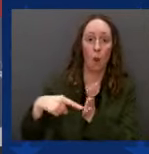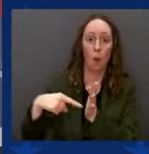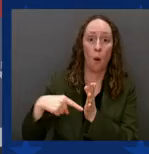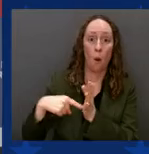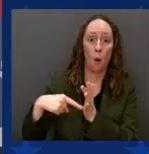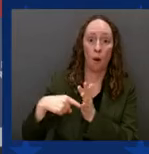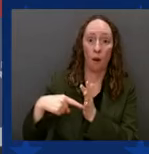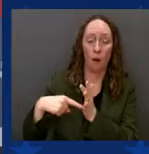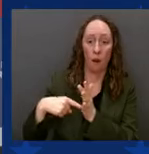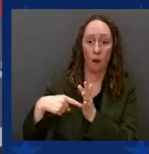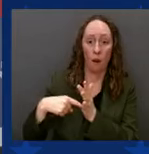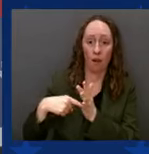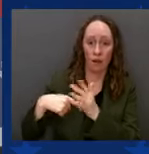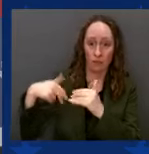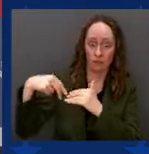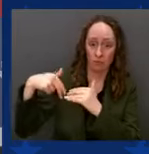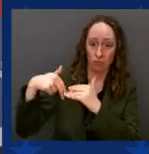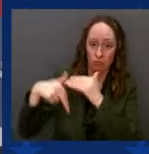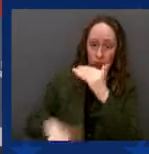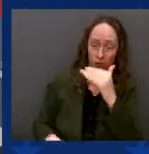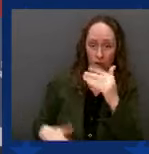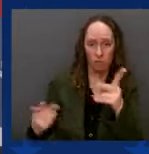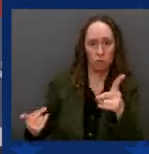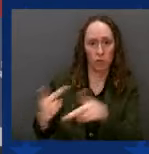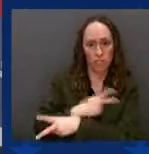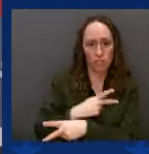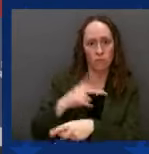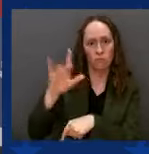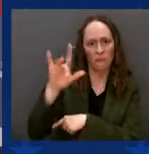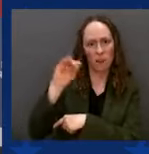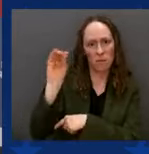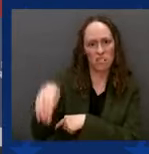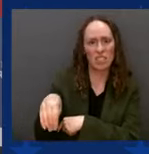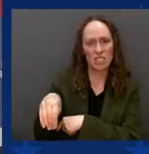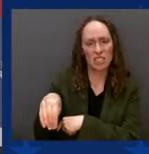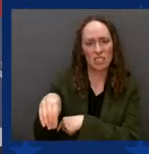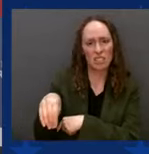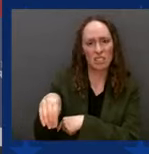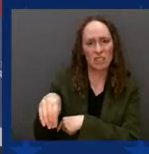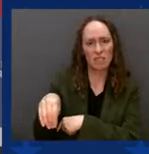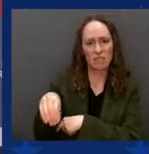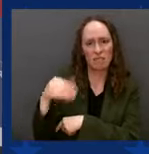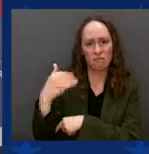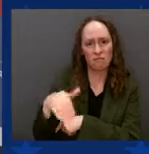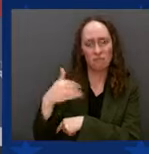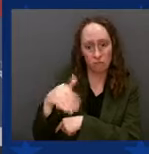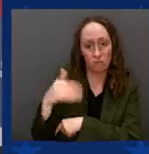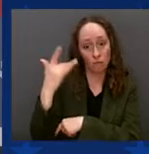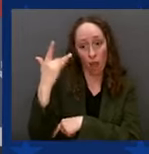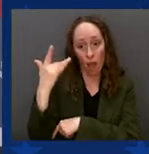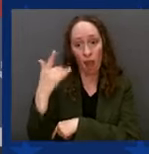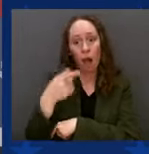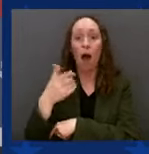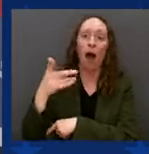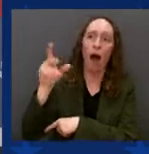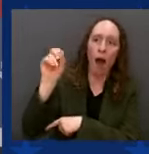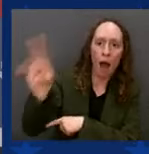multi-billion dollar tax break? Did you get any of it? Raise your hand if you got any of it. No, I'm serious. So,